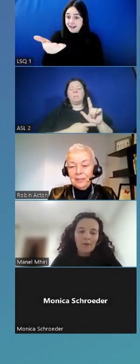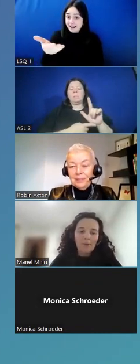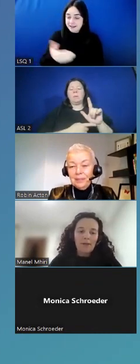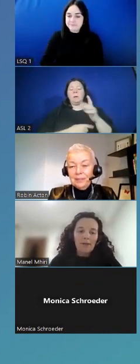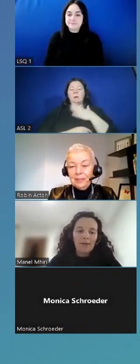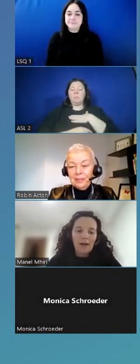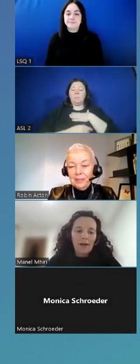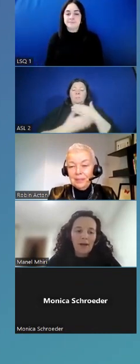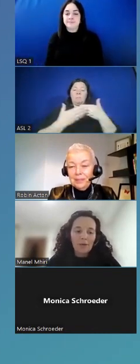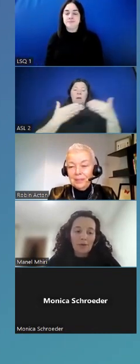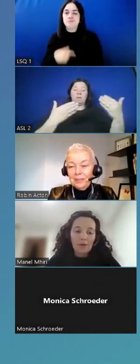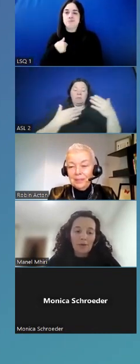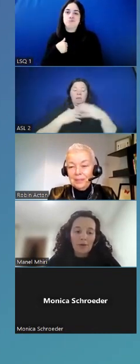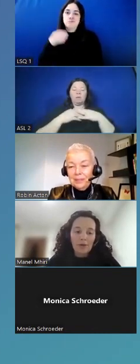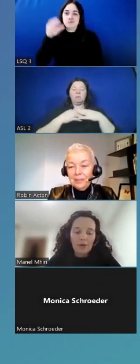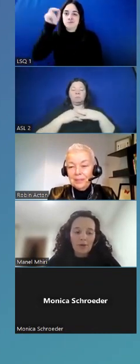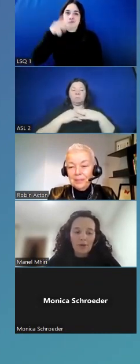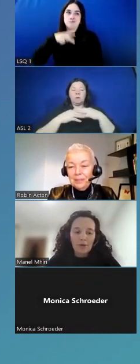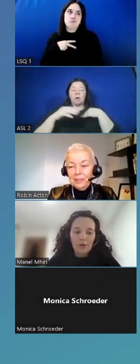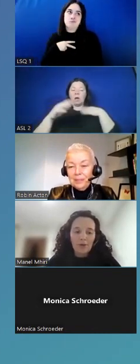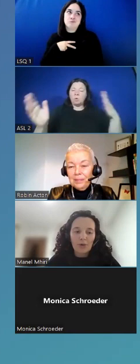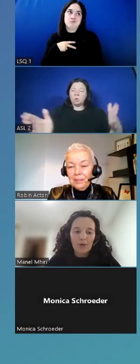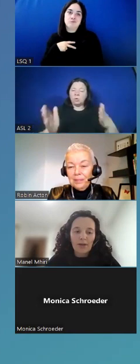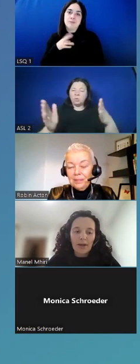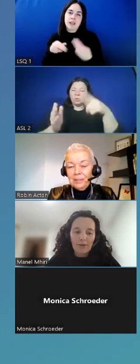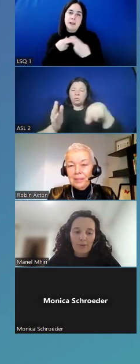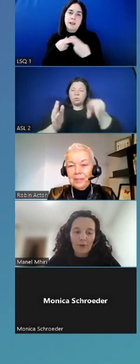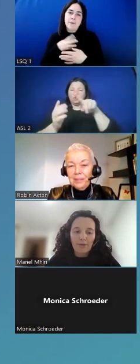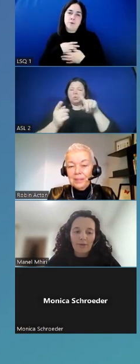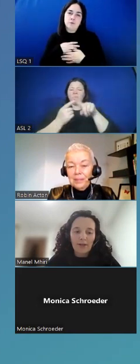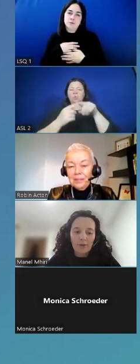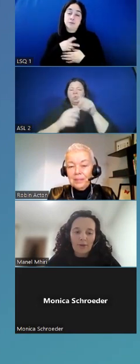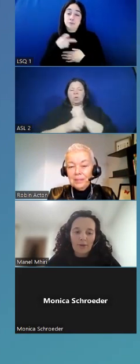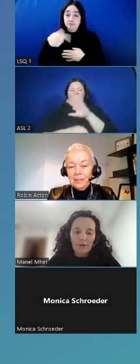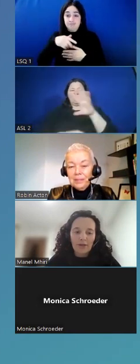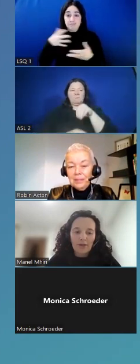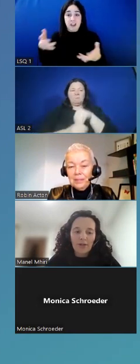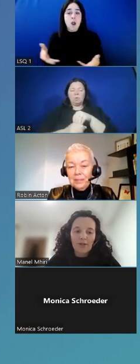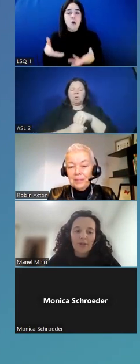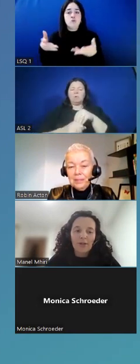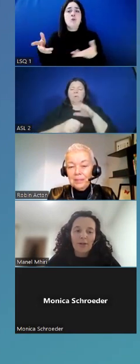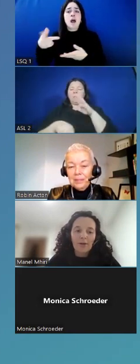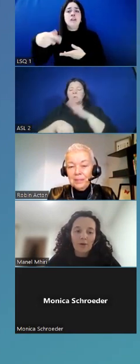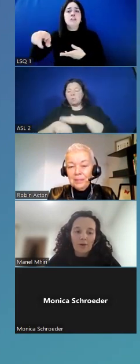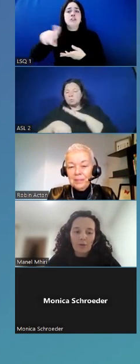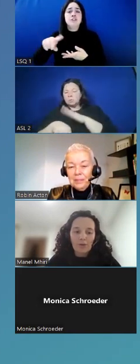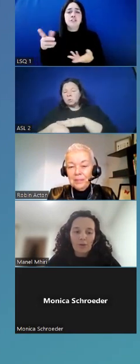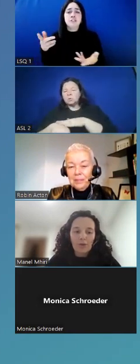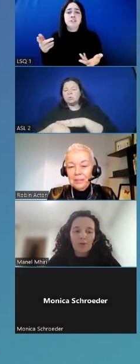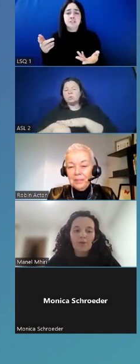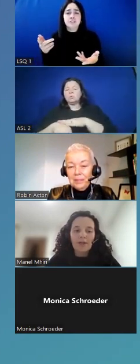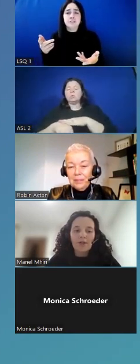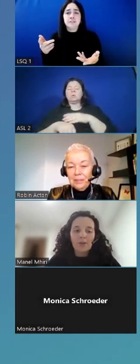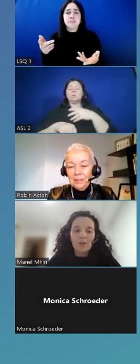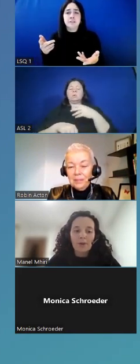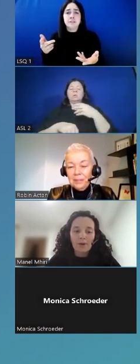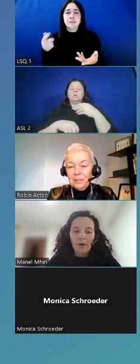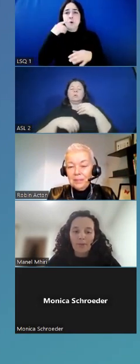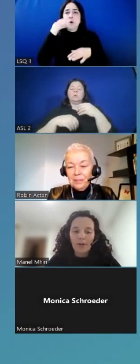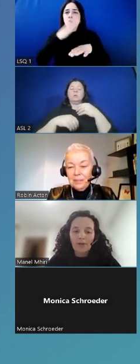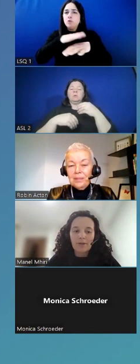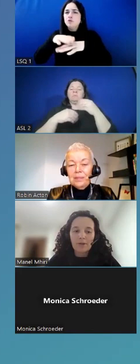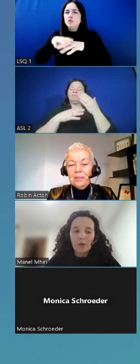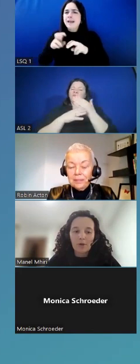My thing would be, I would encourage you to get involved in consultations, contribute to consultations with